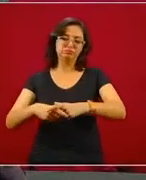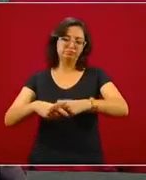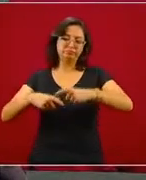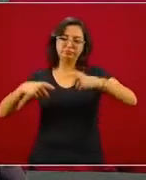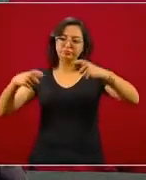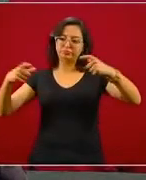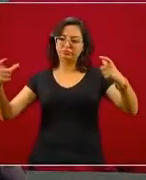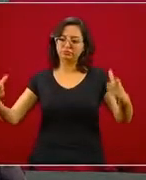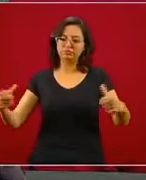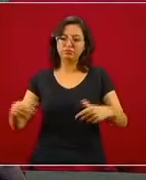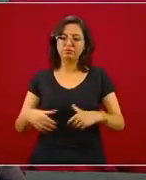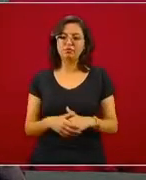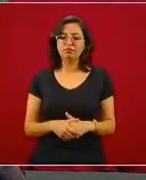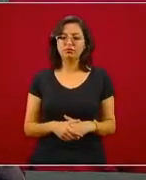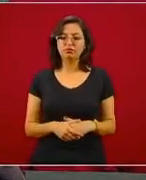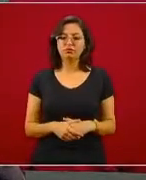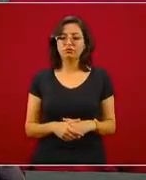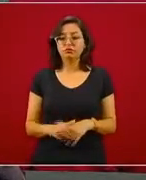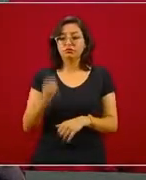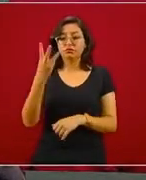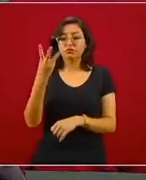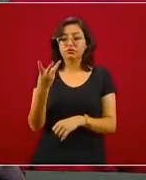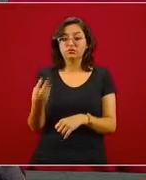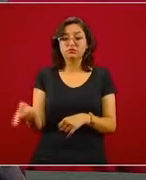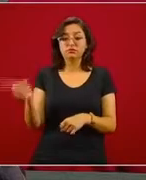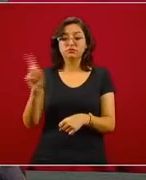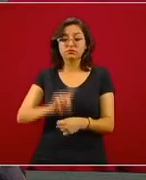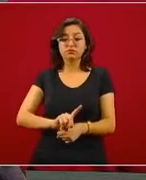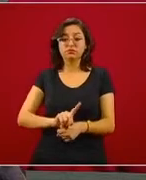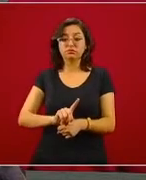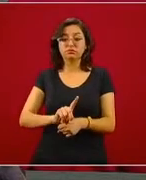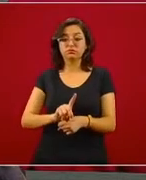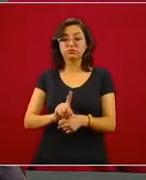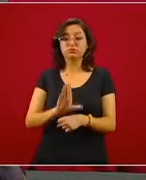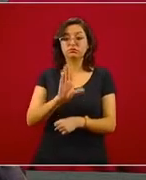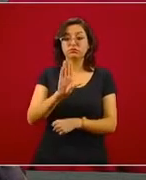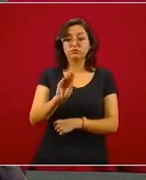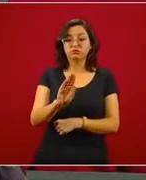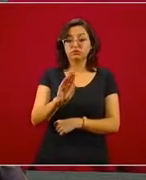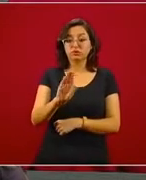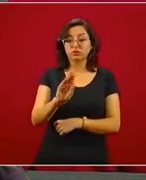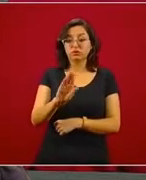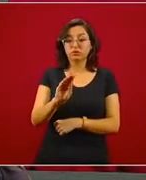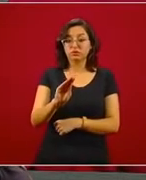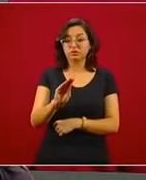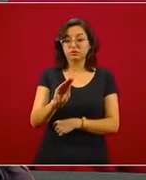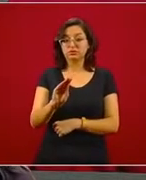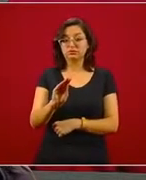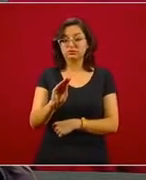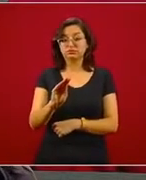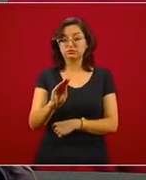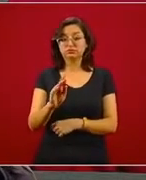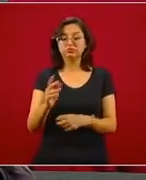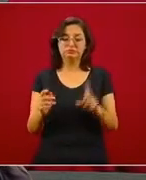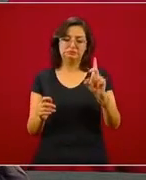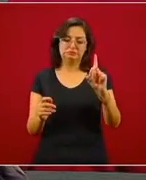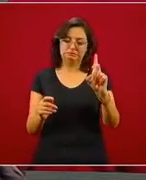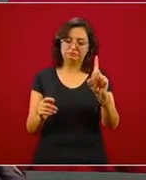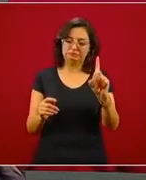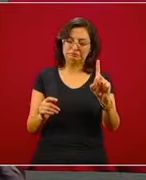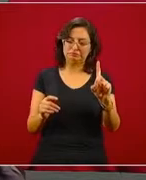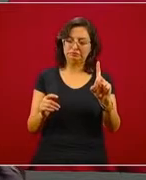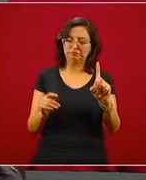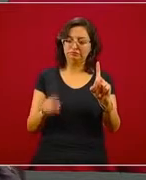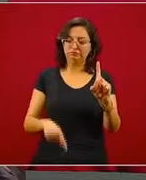We can see now the last weeks, which is we can see the epidemiological outbreak. We have a